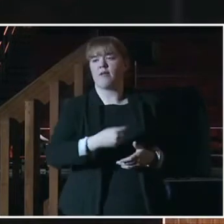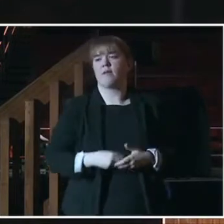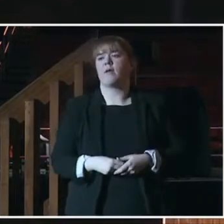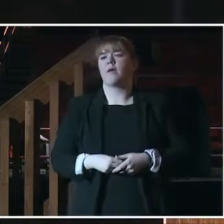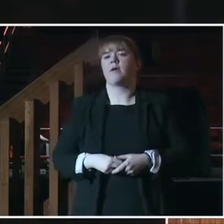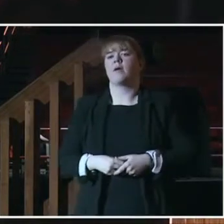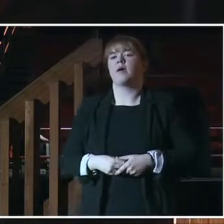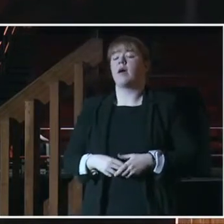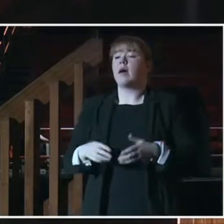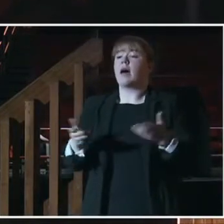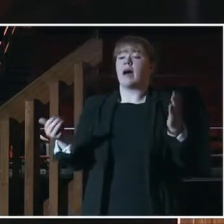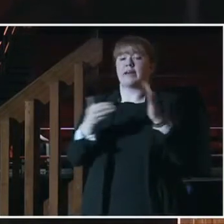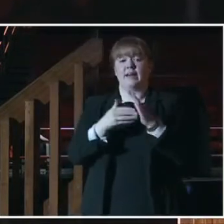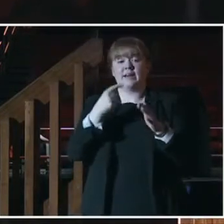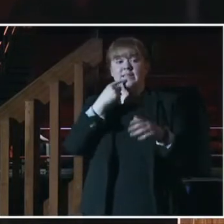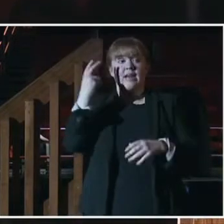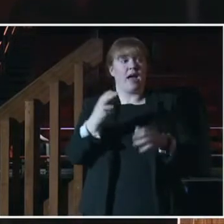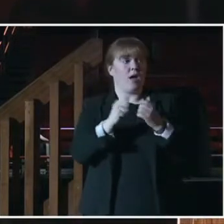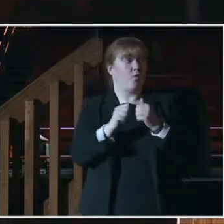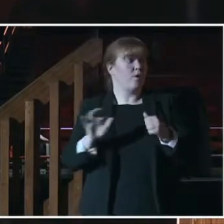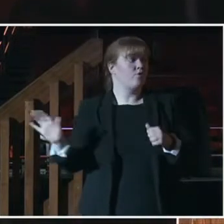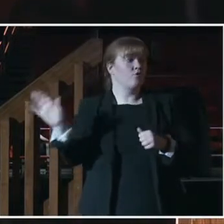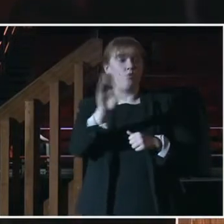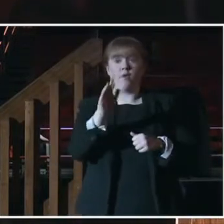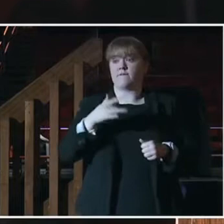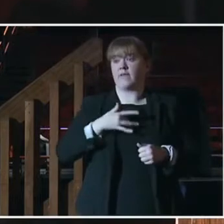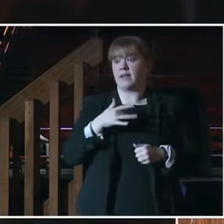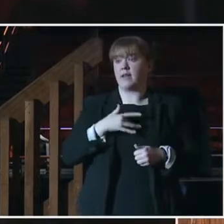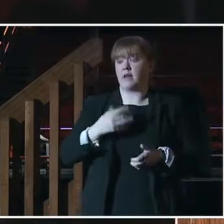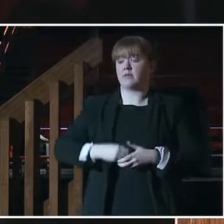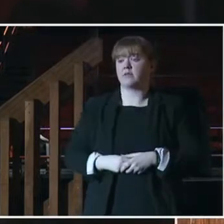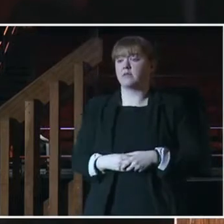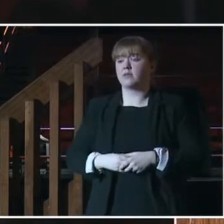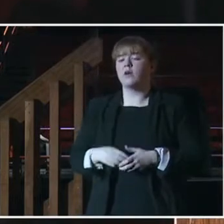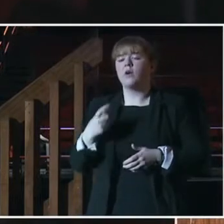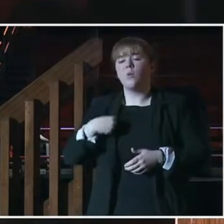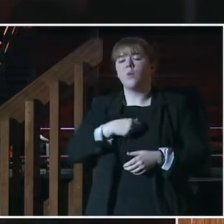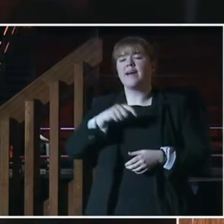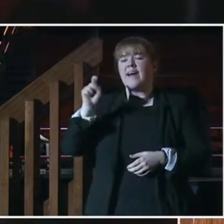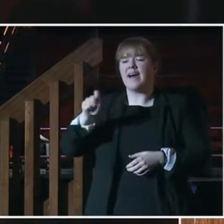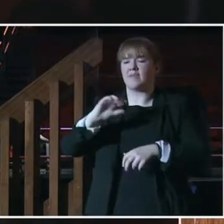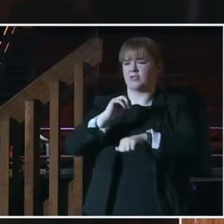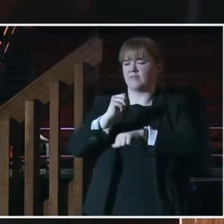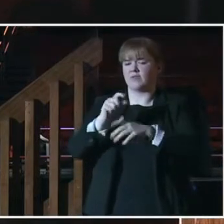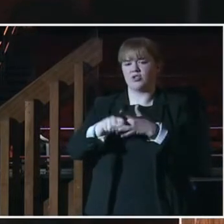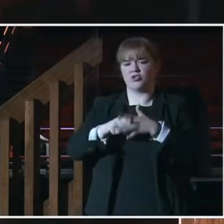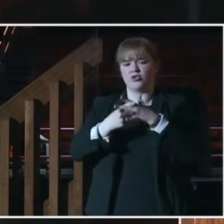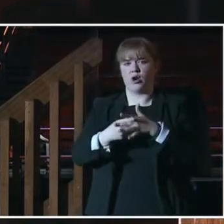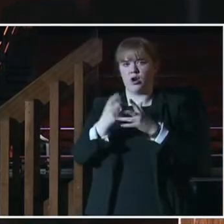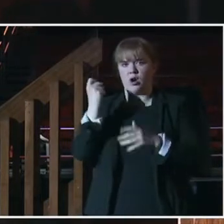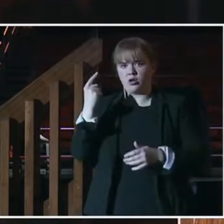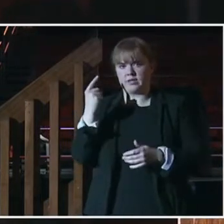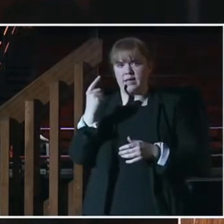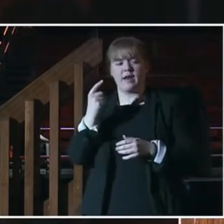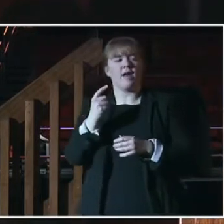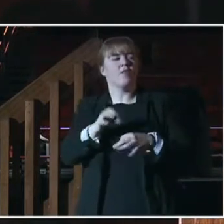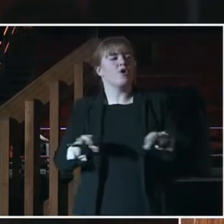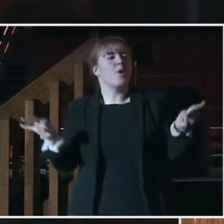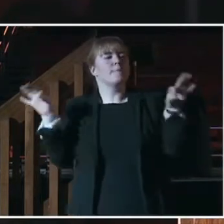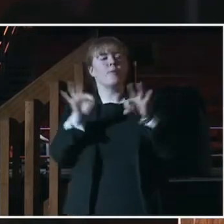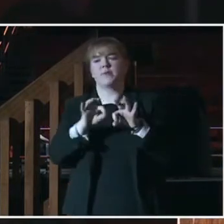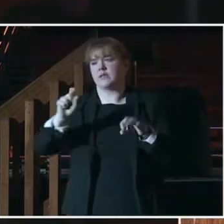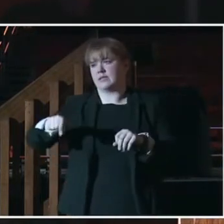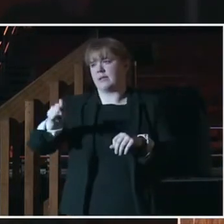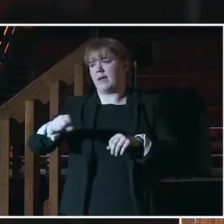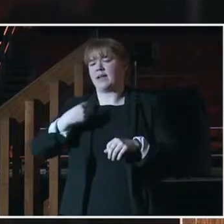So again, I say, to hell with your feelings. We have to start understanding the importance of the demands